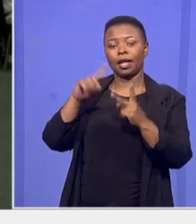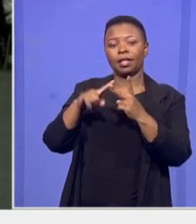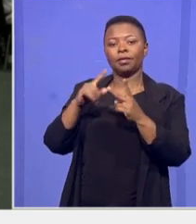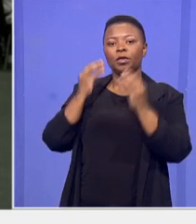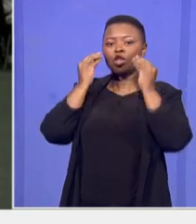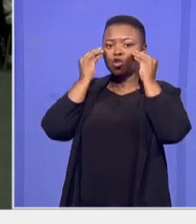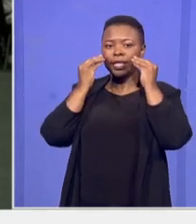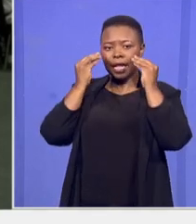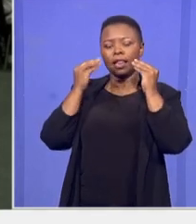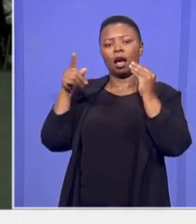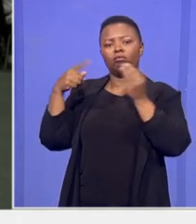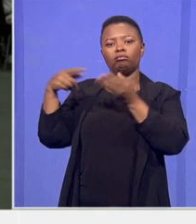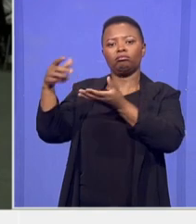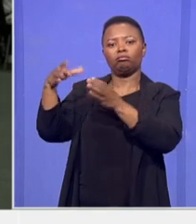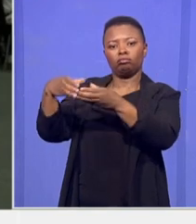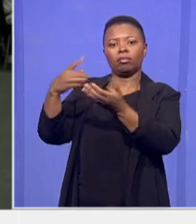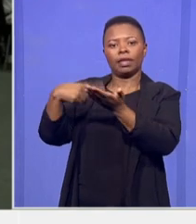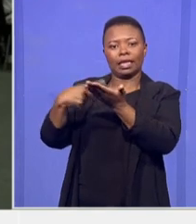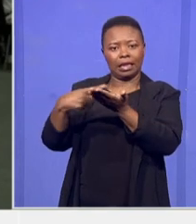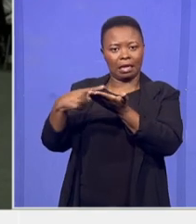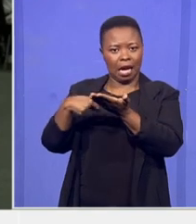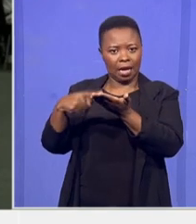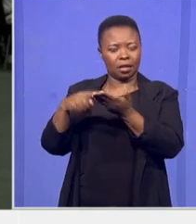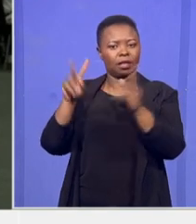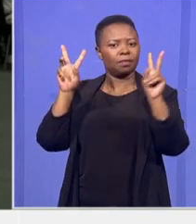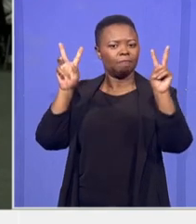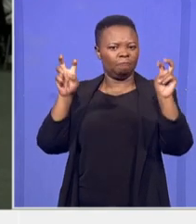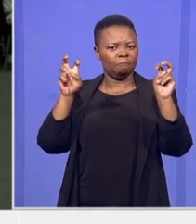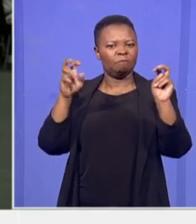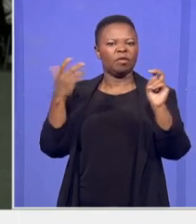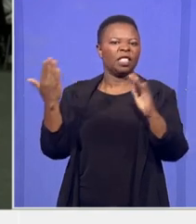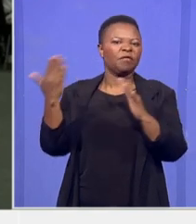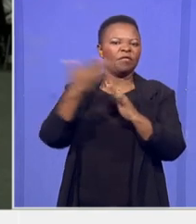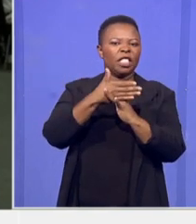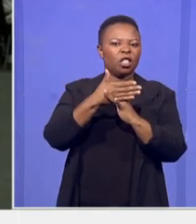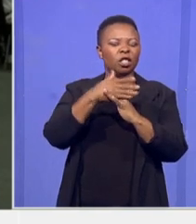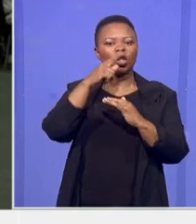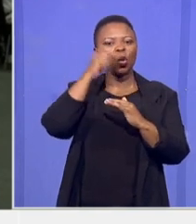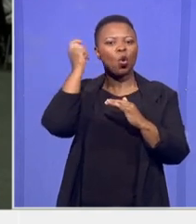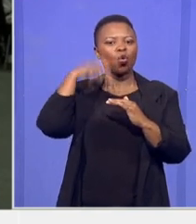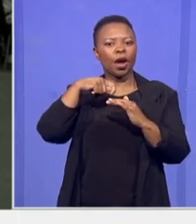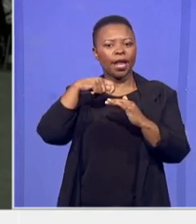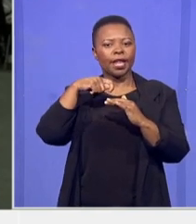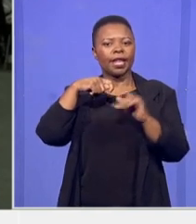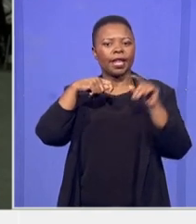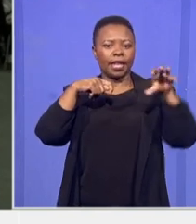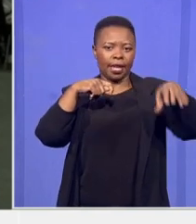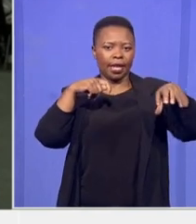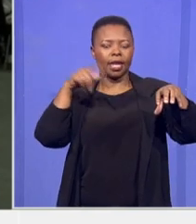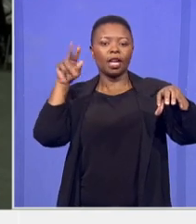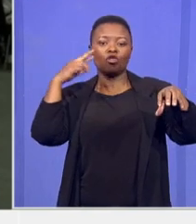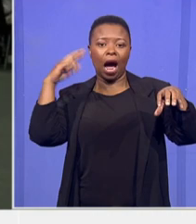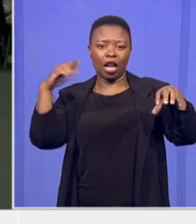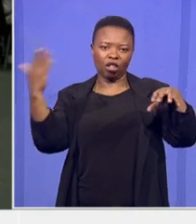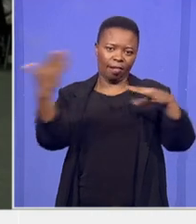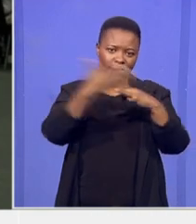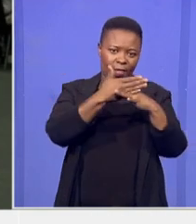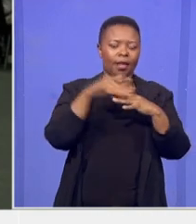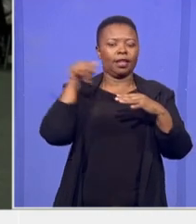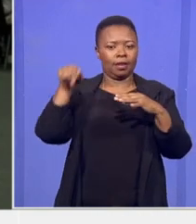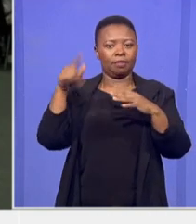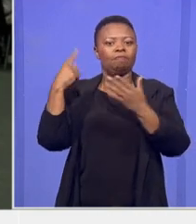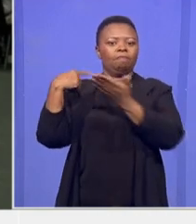have just discussed now in relation to the invasion of Ukraine by Russia has just been discussed